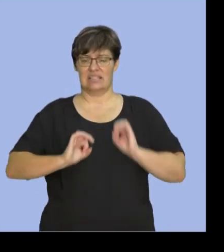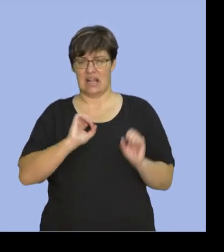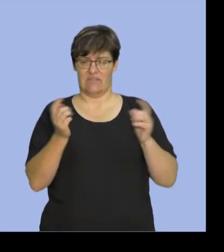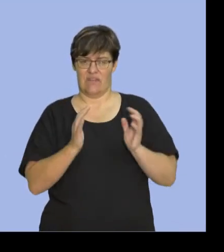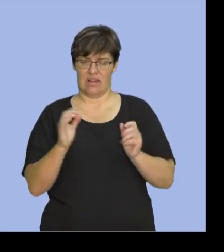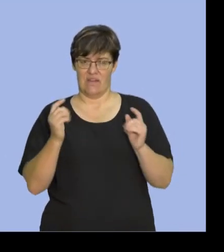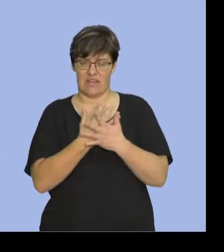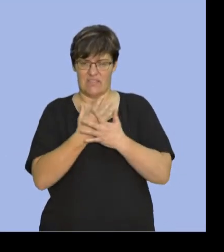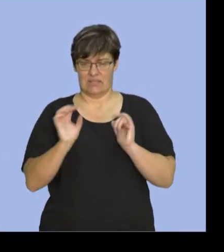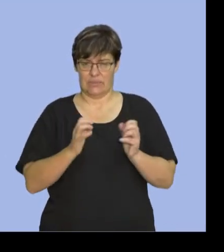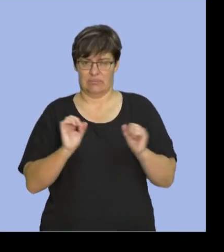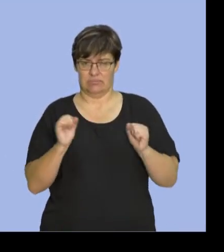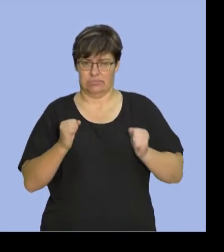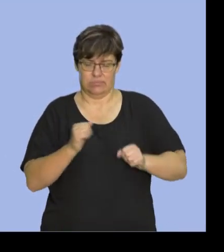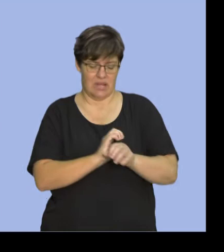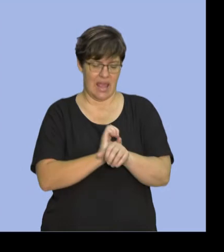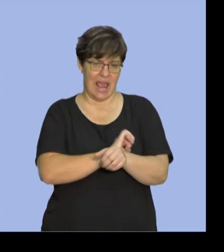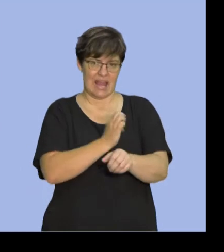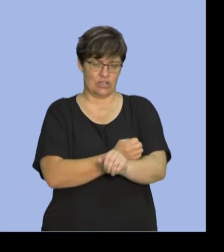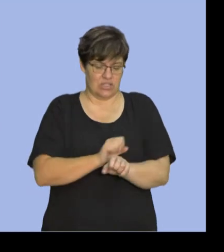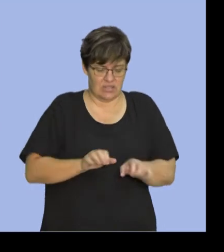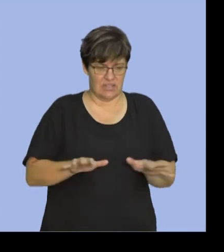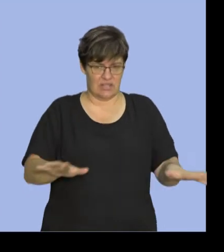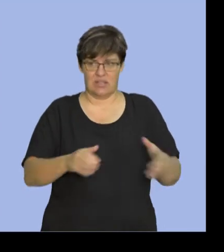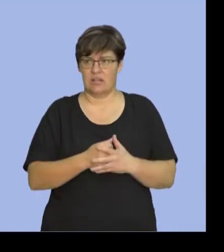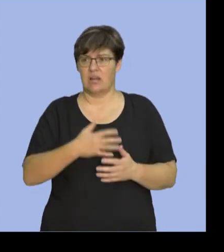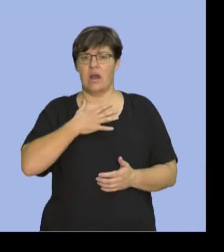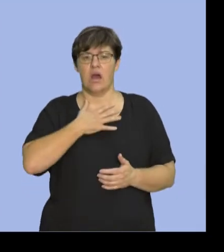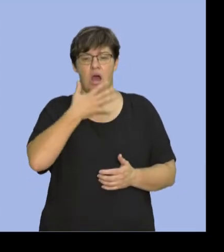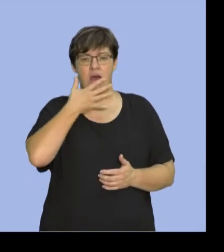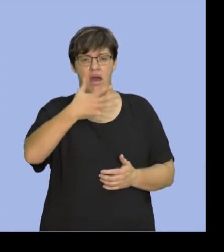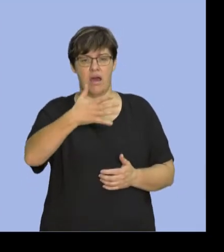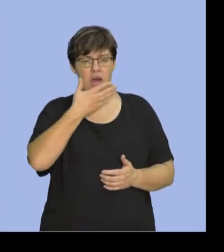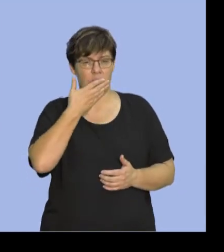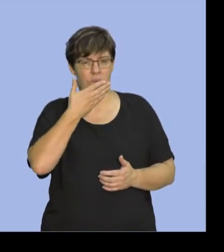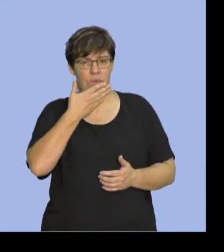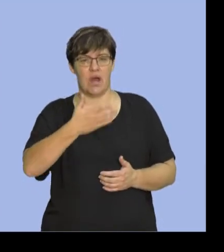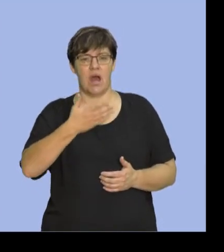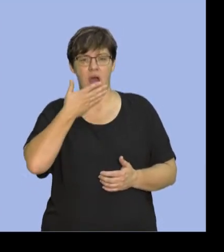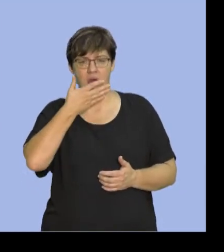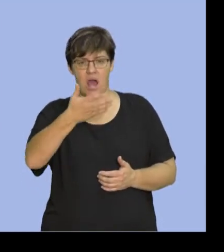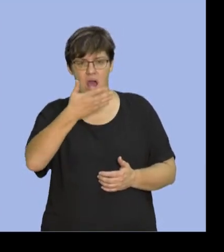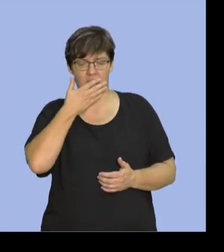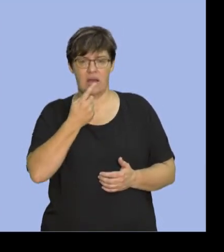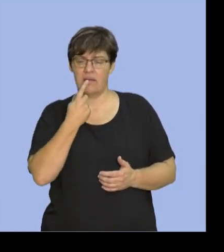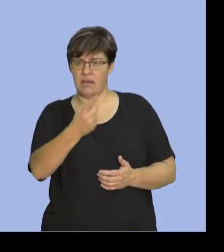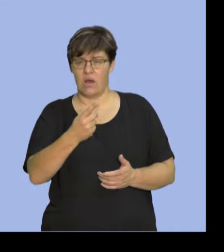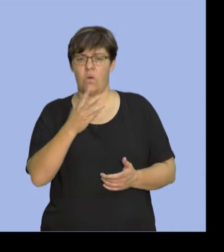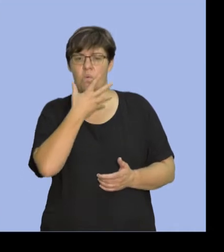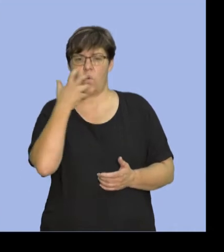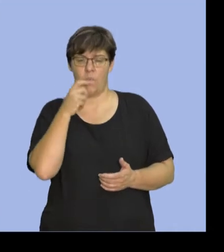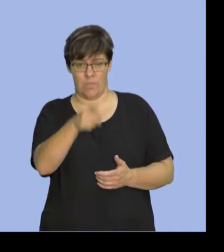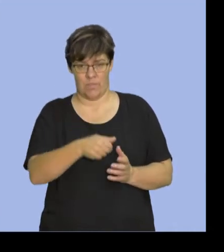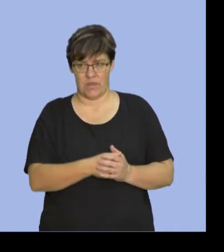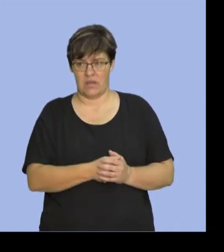the surrounding. We also exhale lots of warm air through which heat is lost. And the core